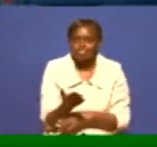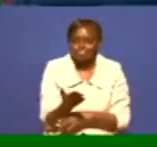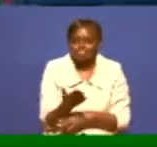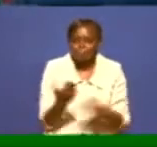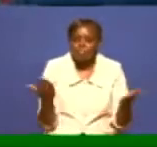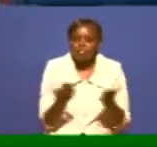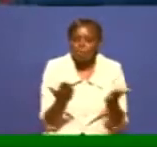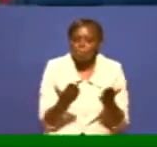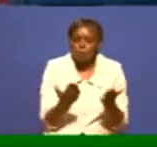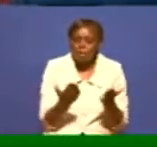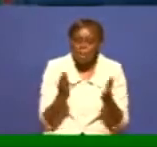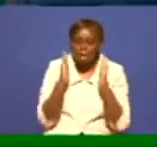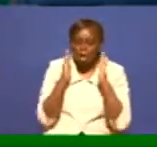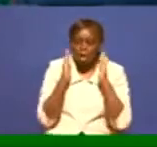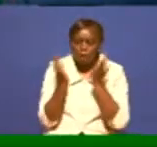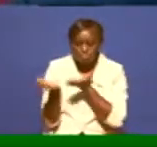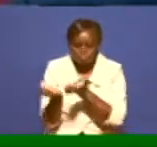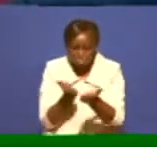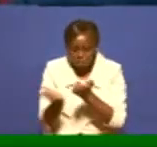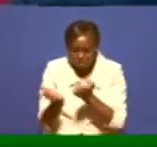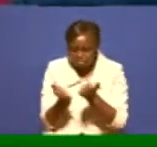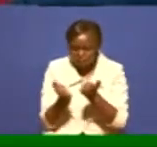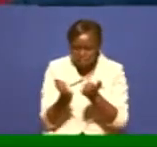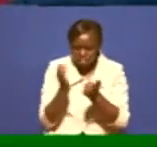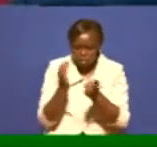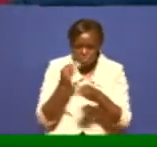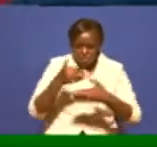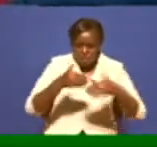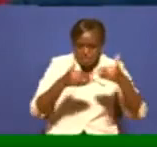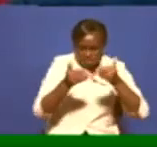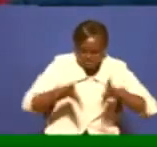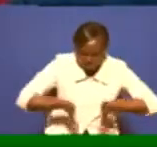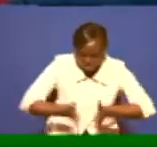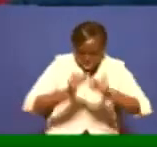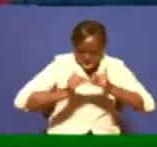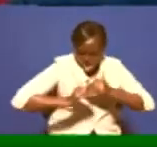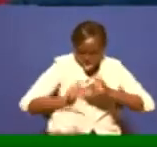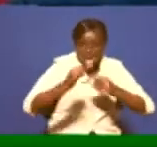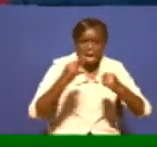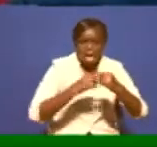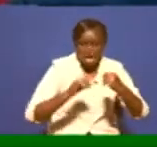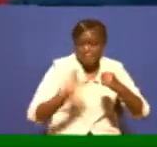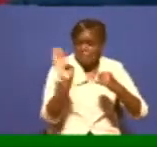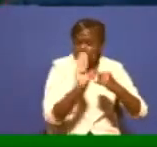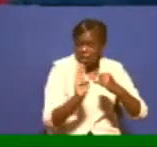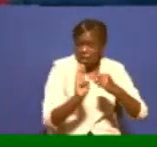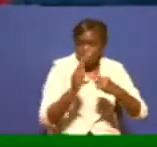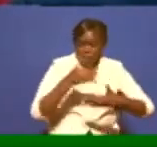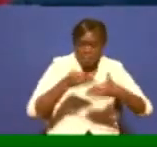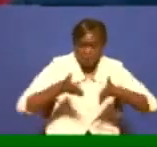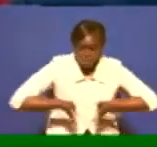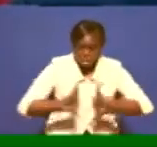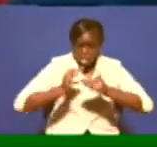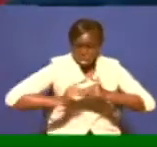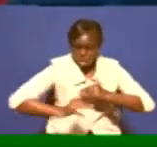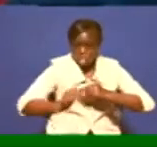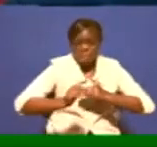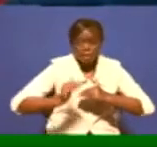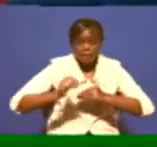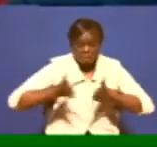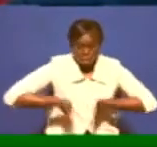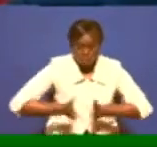have invested on the expressway, Honorable Speaker. You're spending $80 billion on an expressway. And this expressway